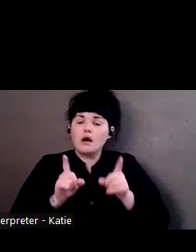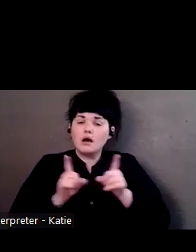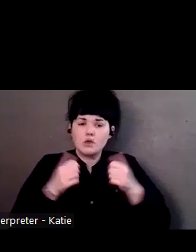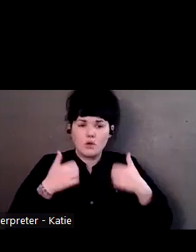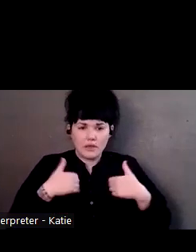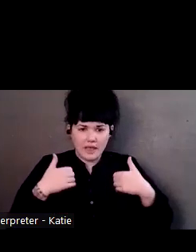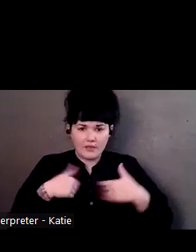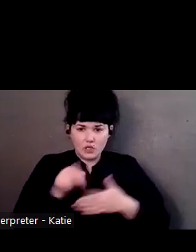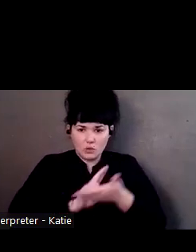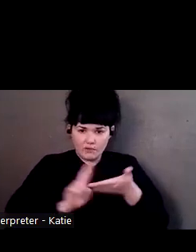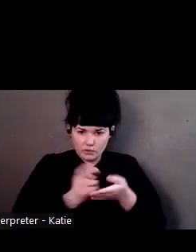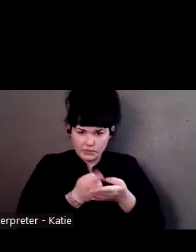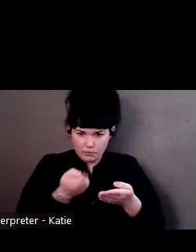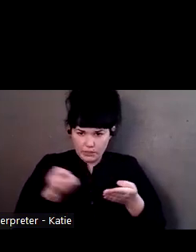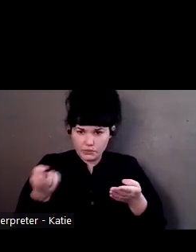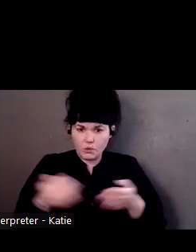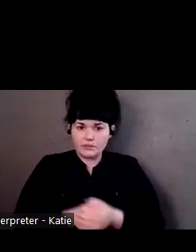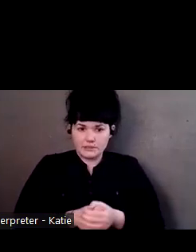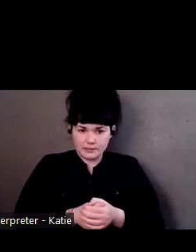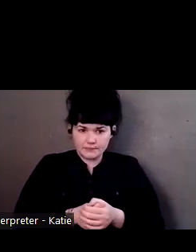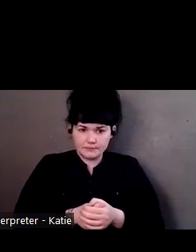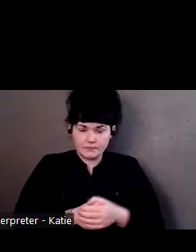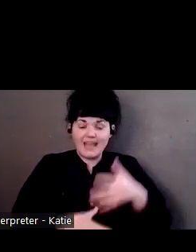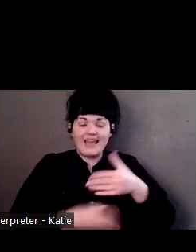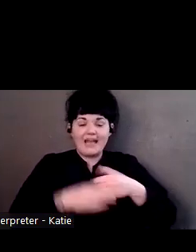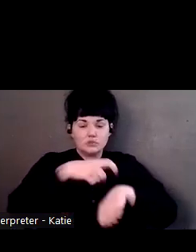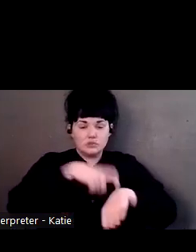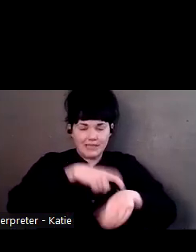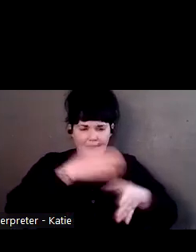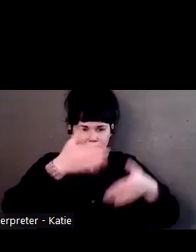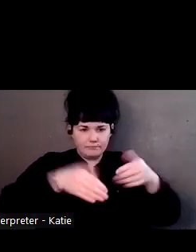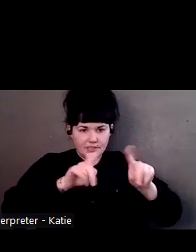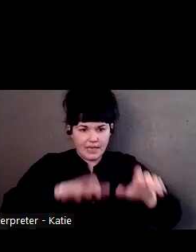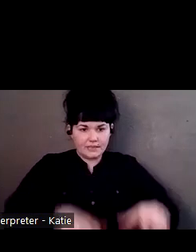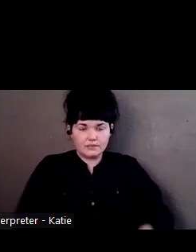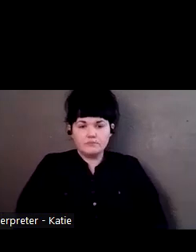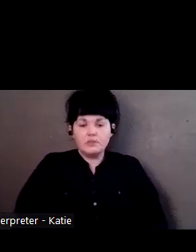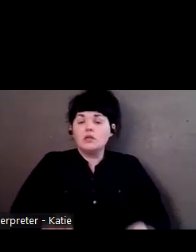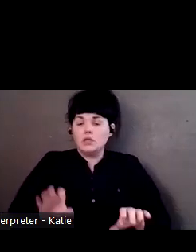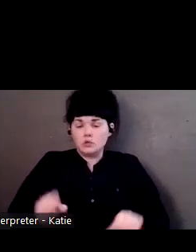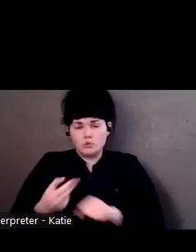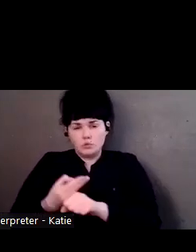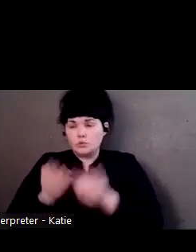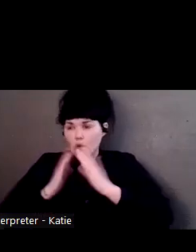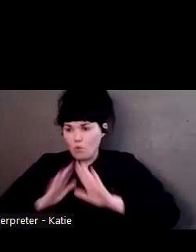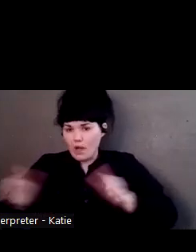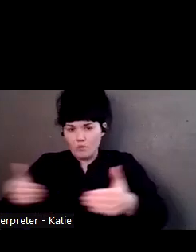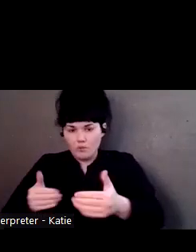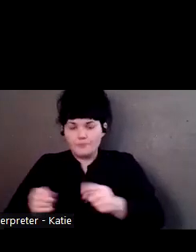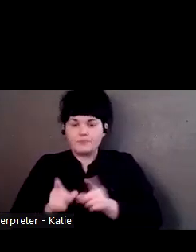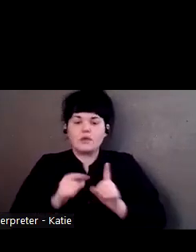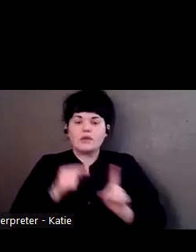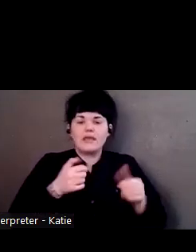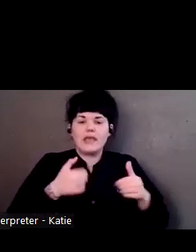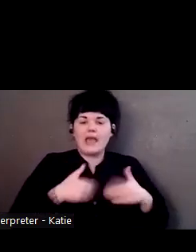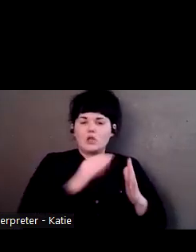university resources, which included extra time for tests, use of a quiet room, and he used a scribe or note taker when in